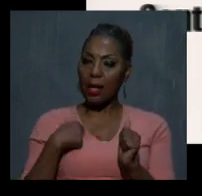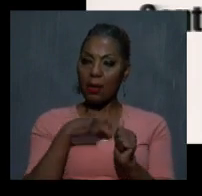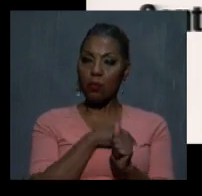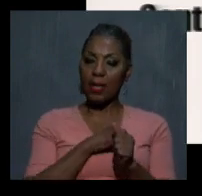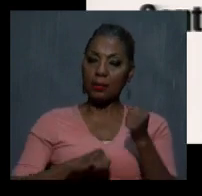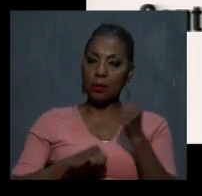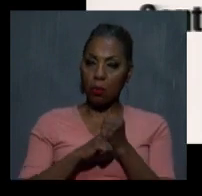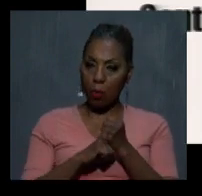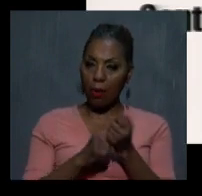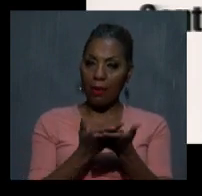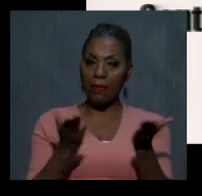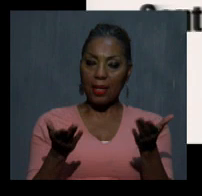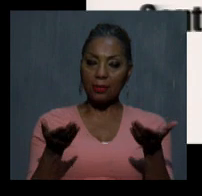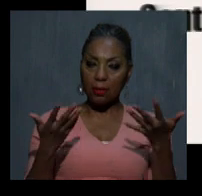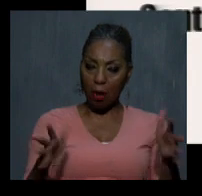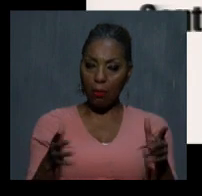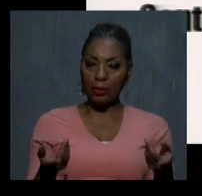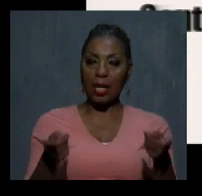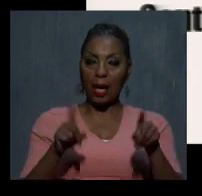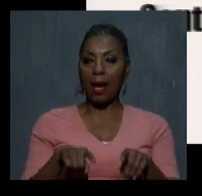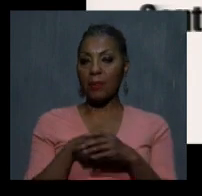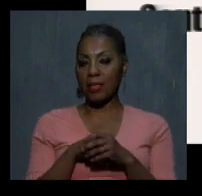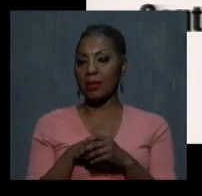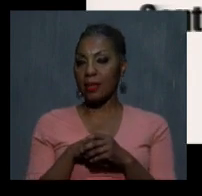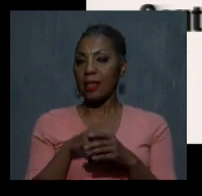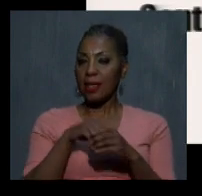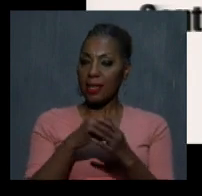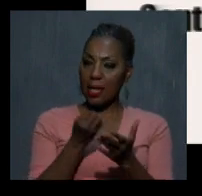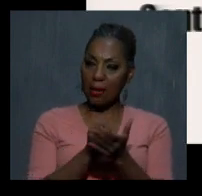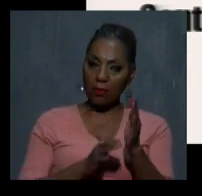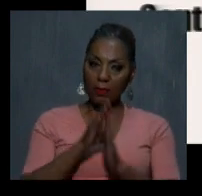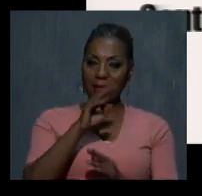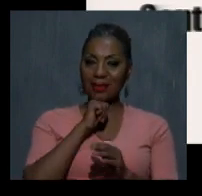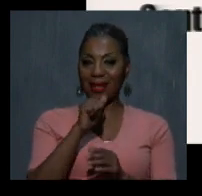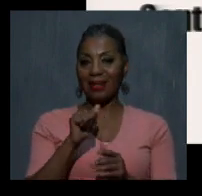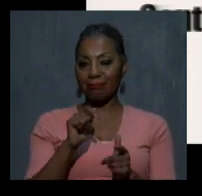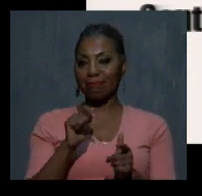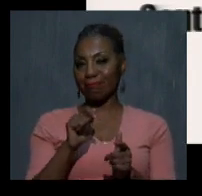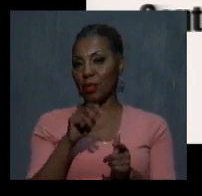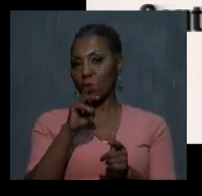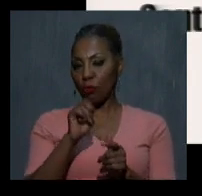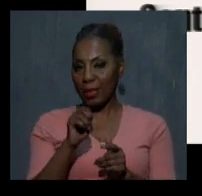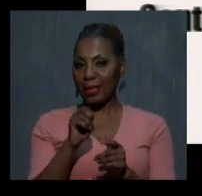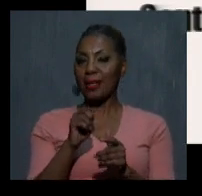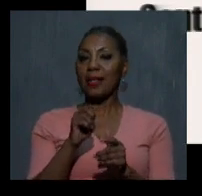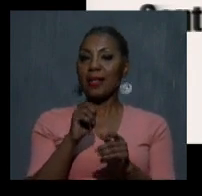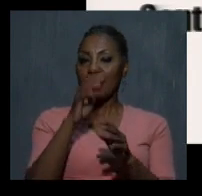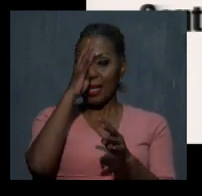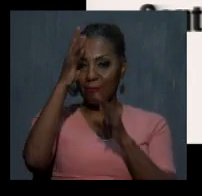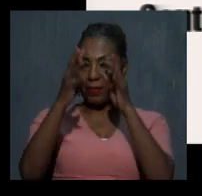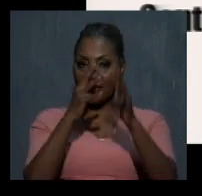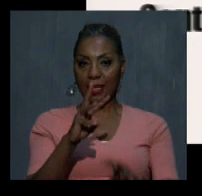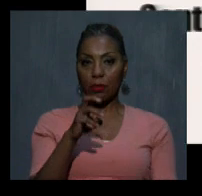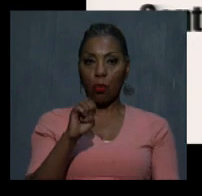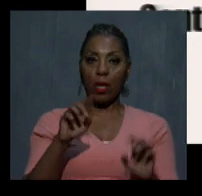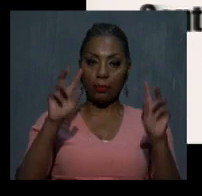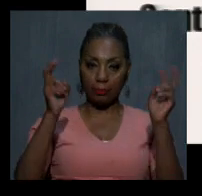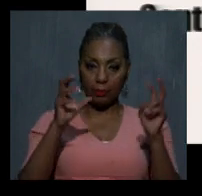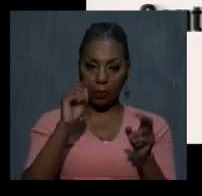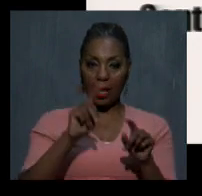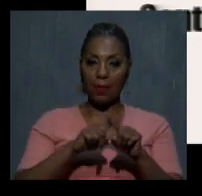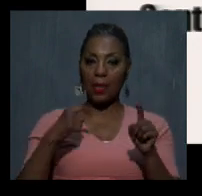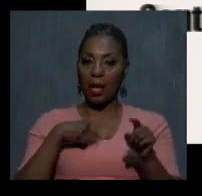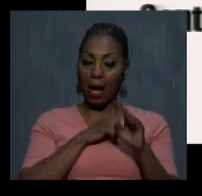some that are already happening in economic development instead of reinventing the wheel. But one of the things we really want to focus